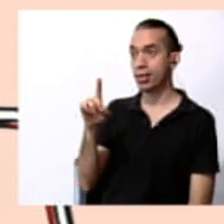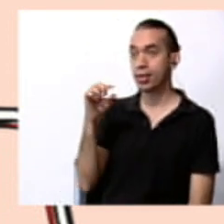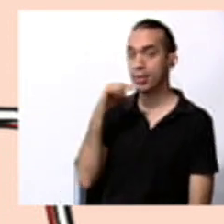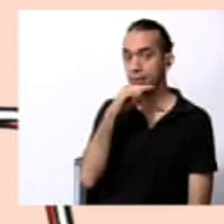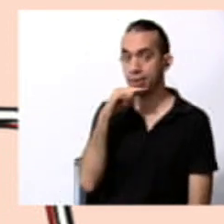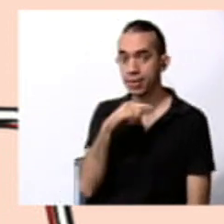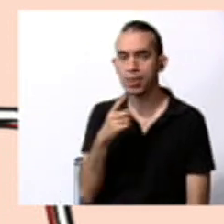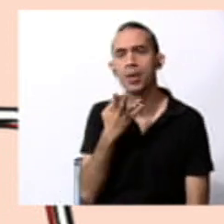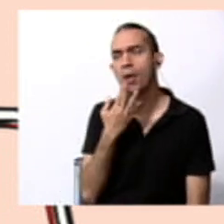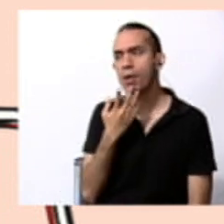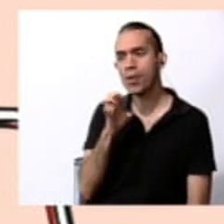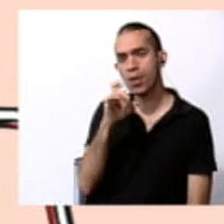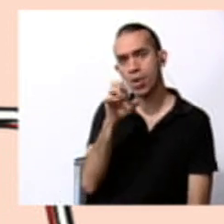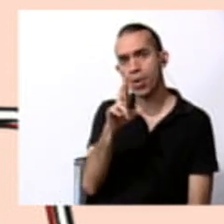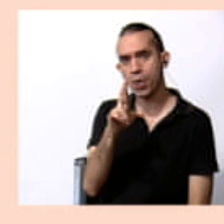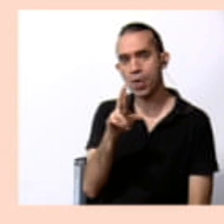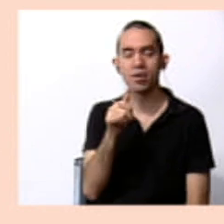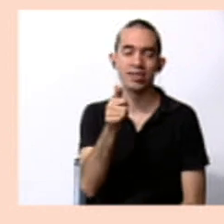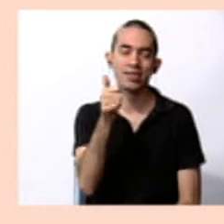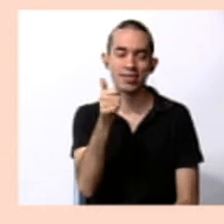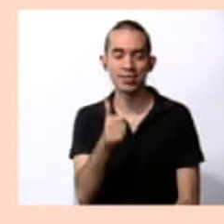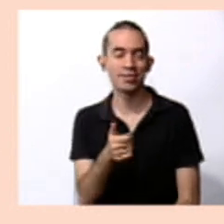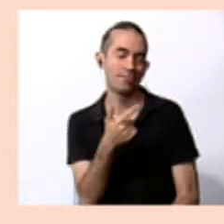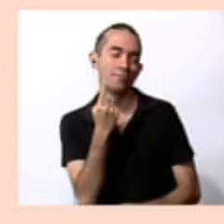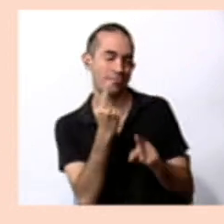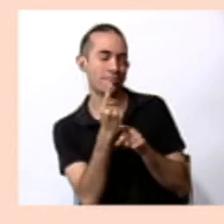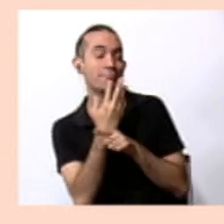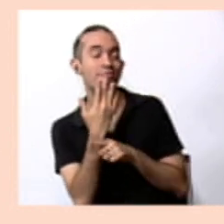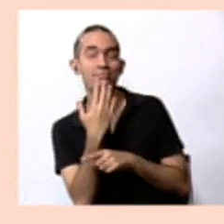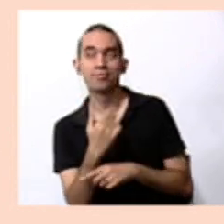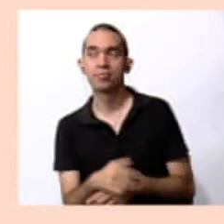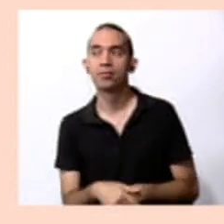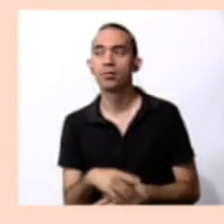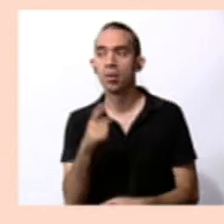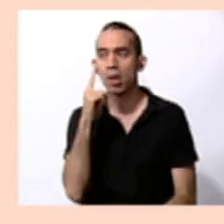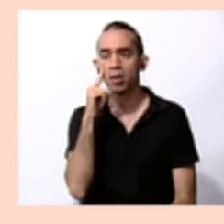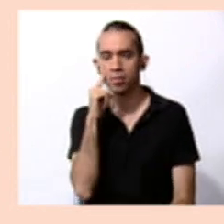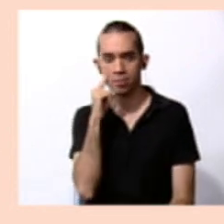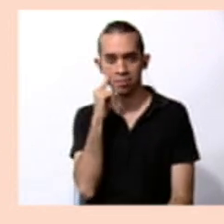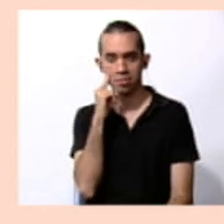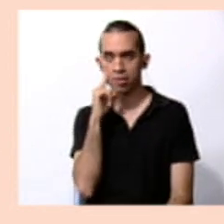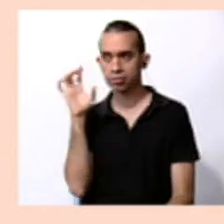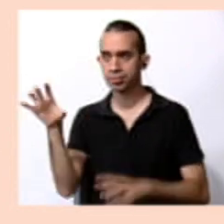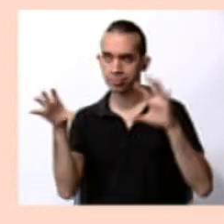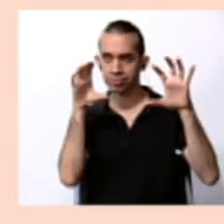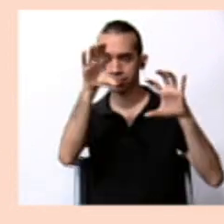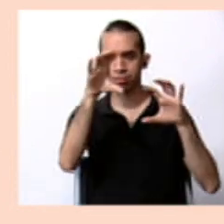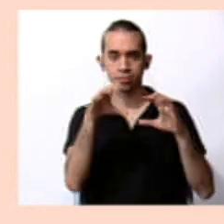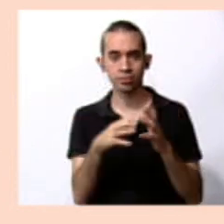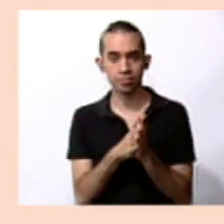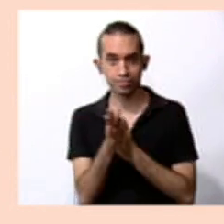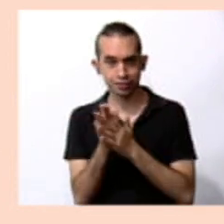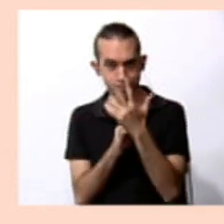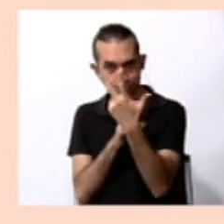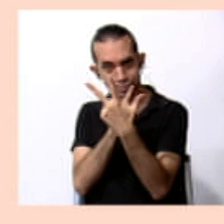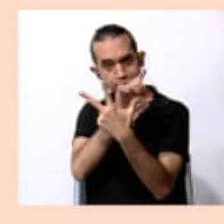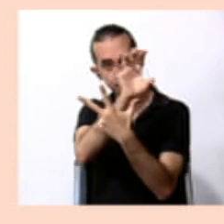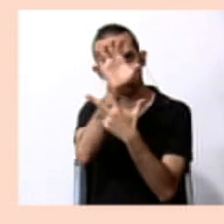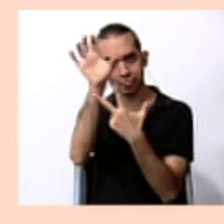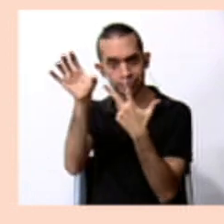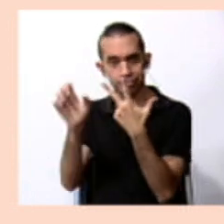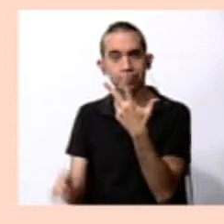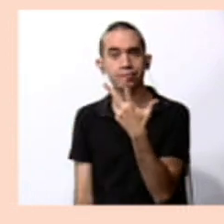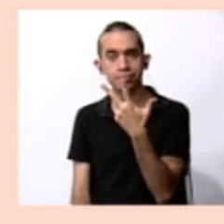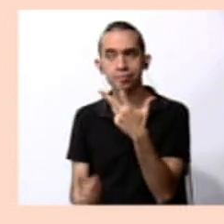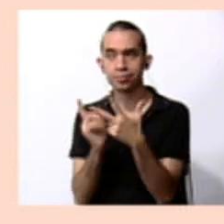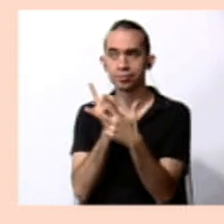Red. It's a color. Yes, very good. It's a color. Look at this, Zoe. We have again three pictures. We